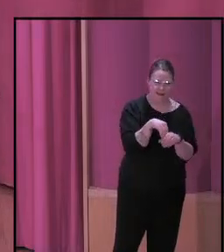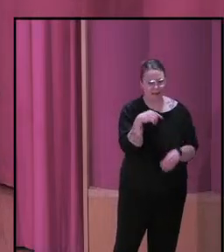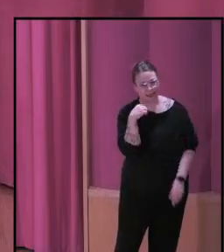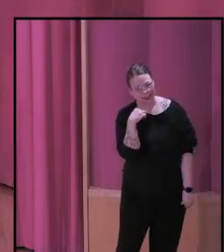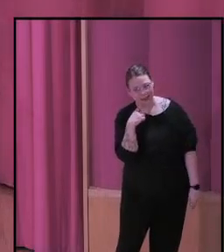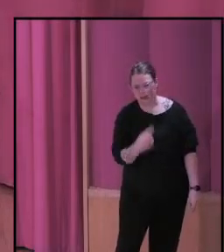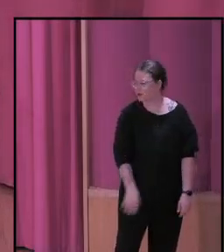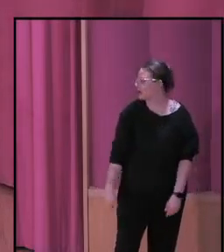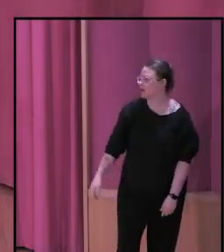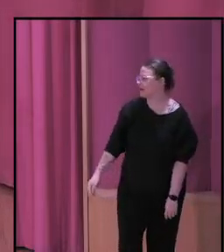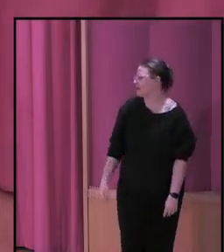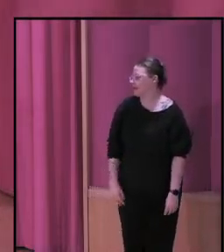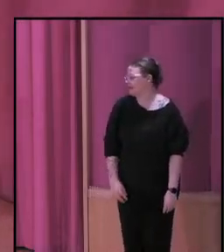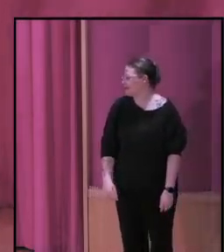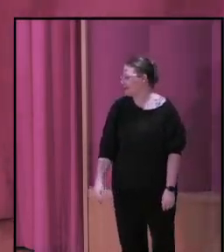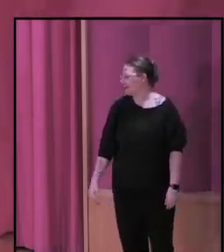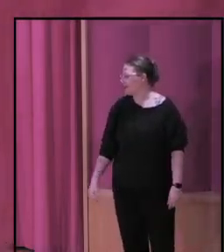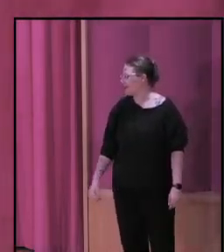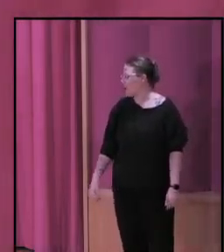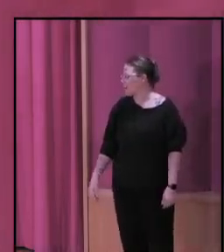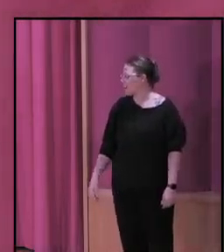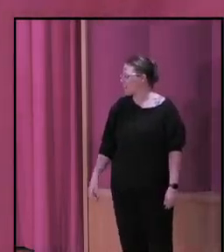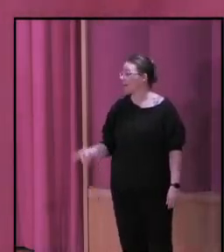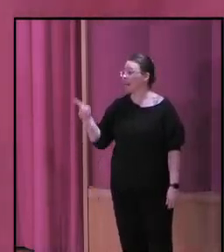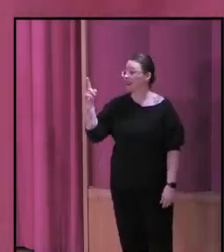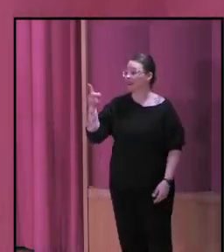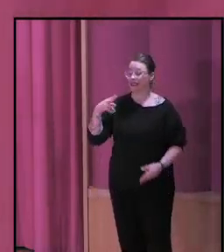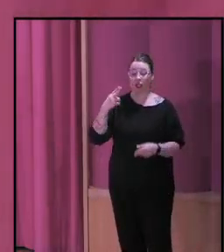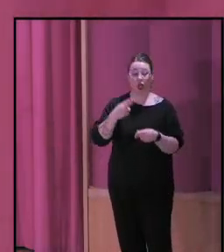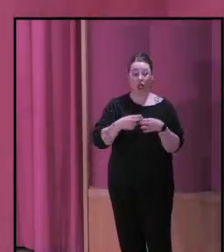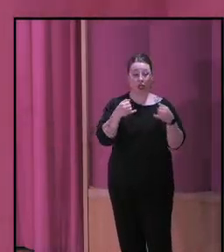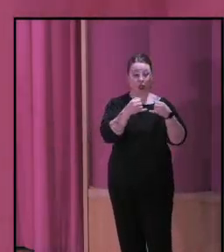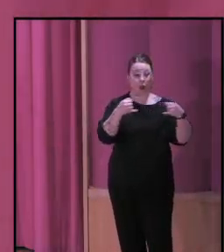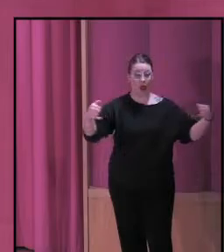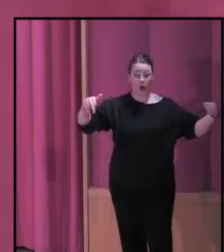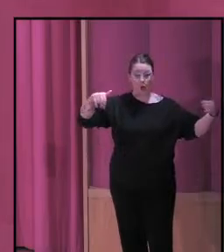And this one is called the wire walker.